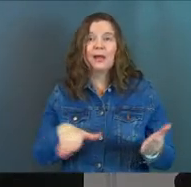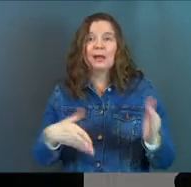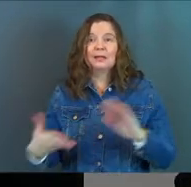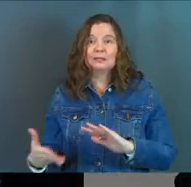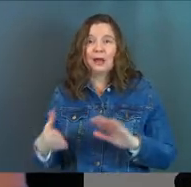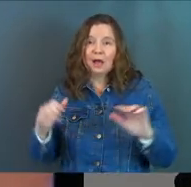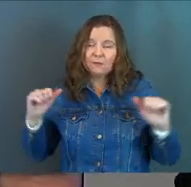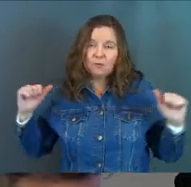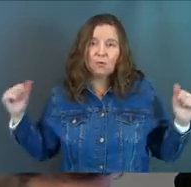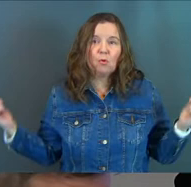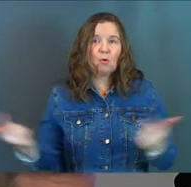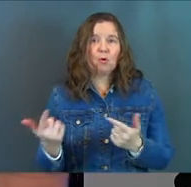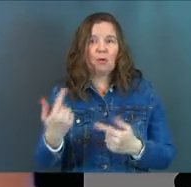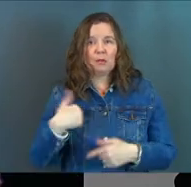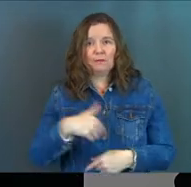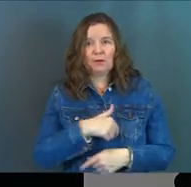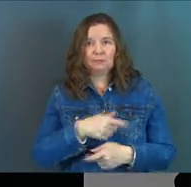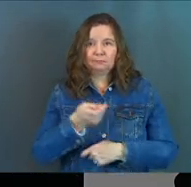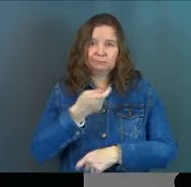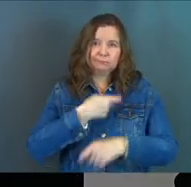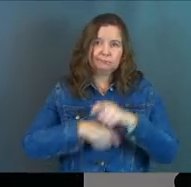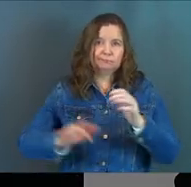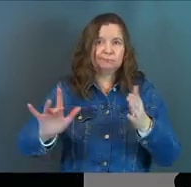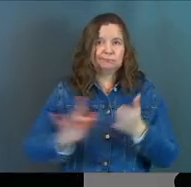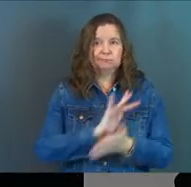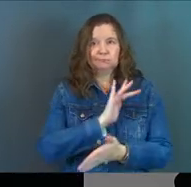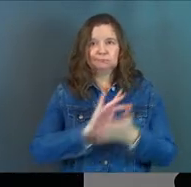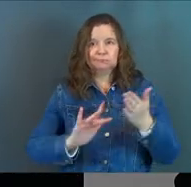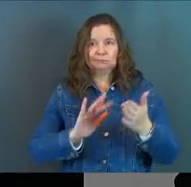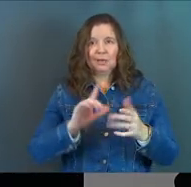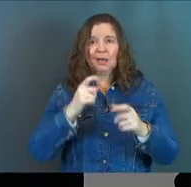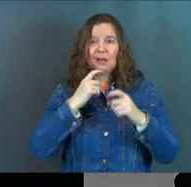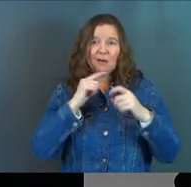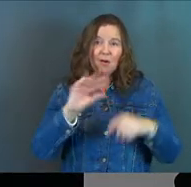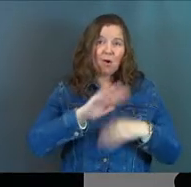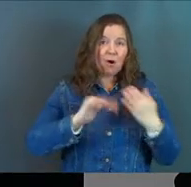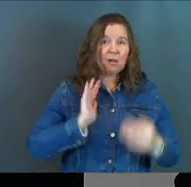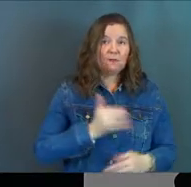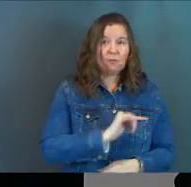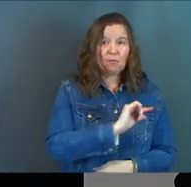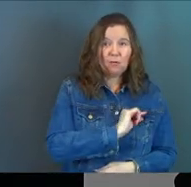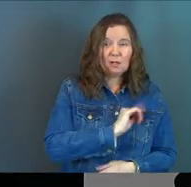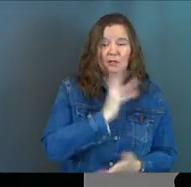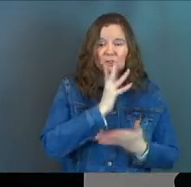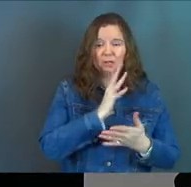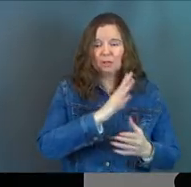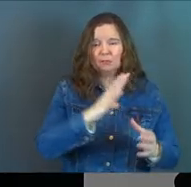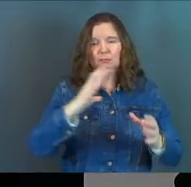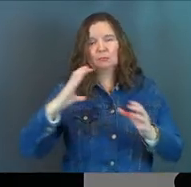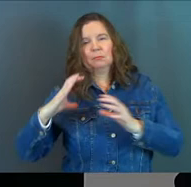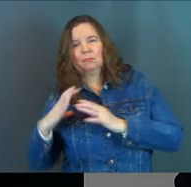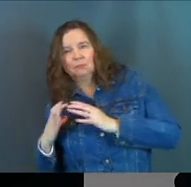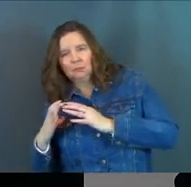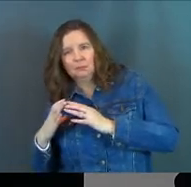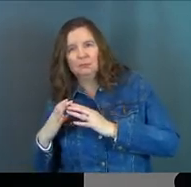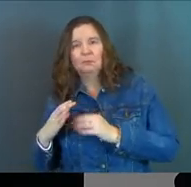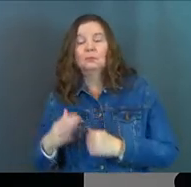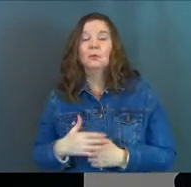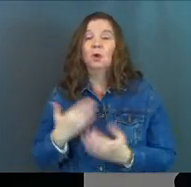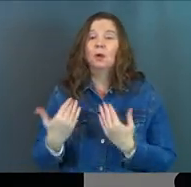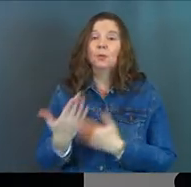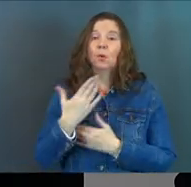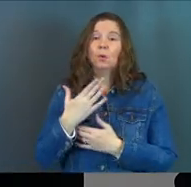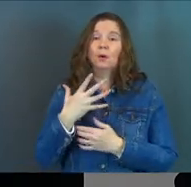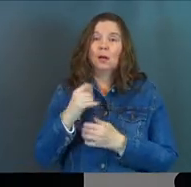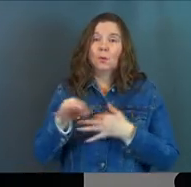die for all of us. God would place all of our guilt and shame on him. So this morning, I want to take you step